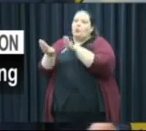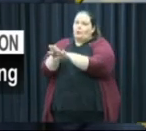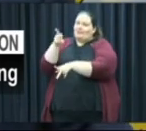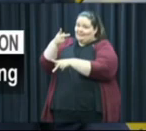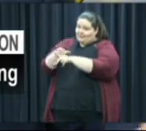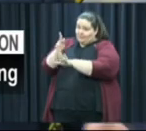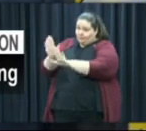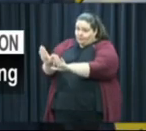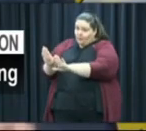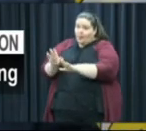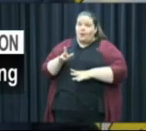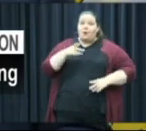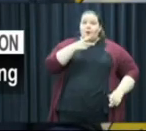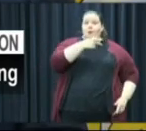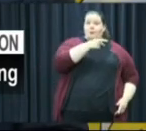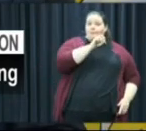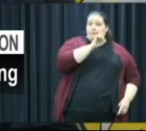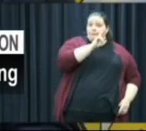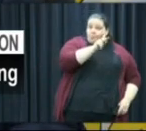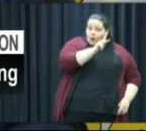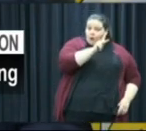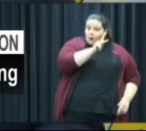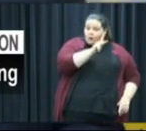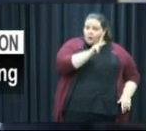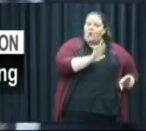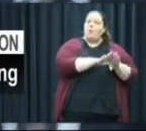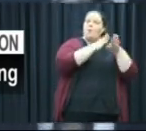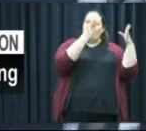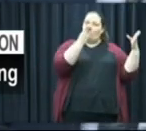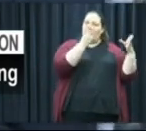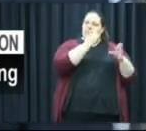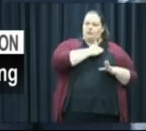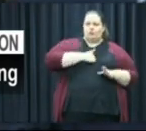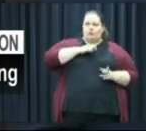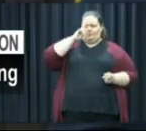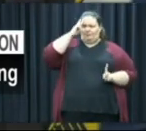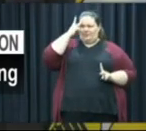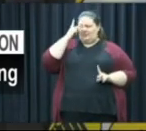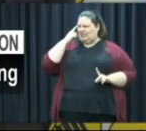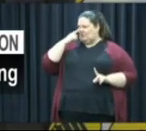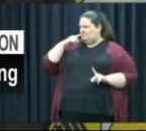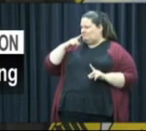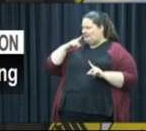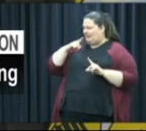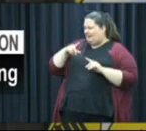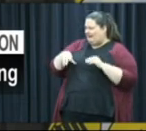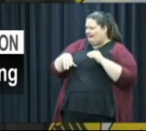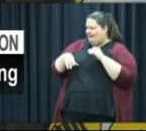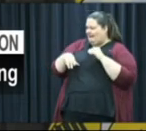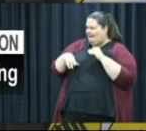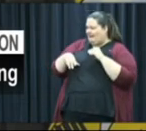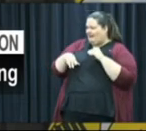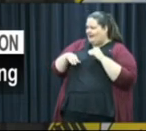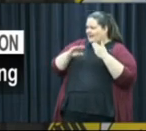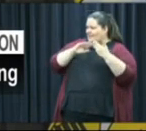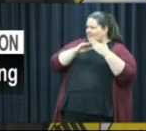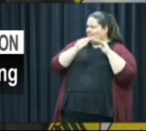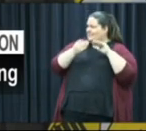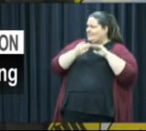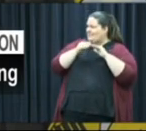So there's a distinction there, and I wasn't making it. My apologies. Thank you, Premier. Do you mind if I just ask if, can a municipality,